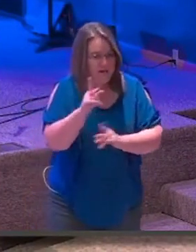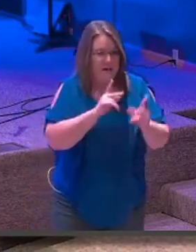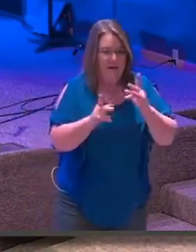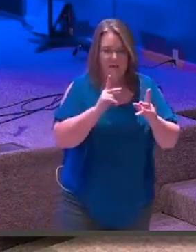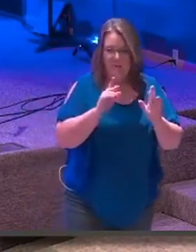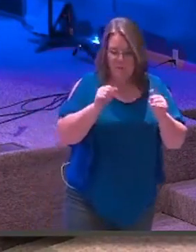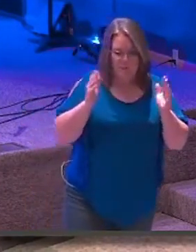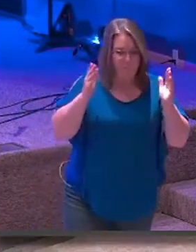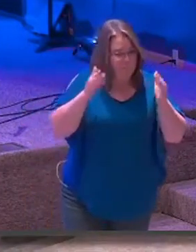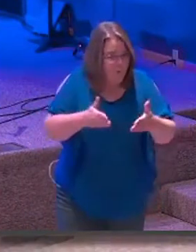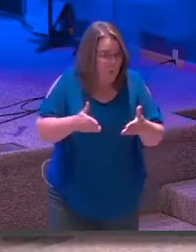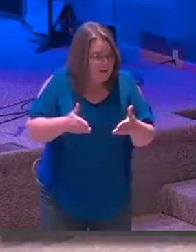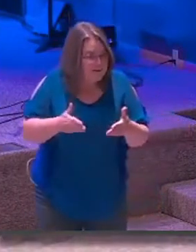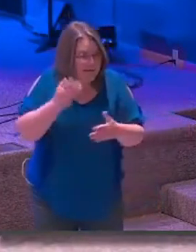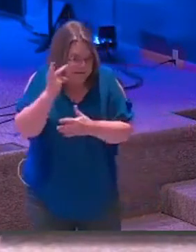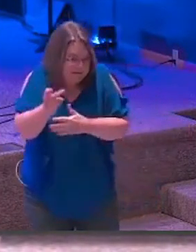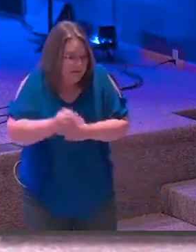and see.